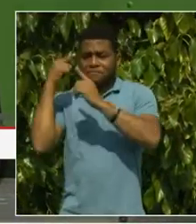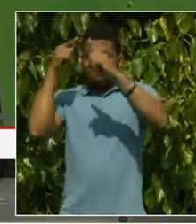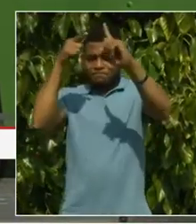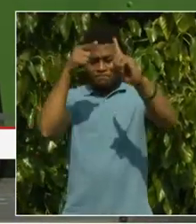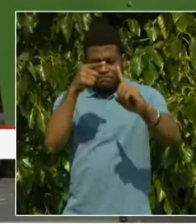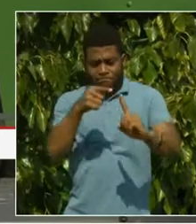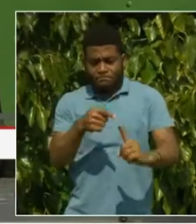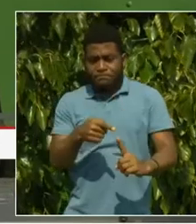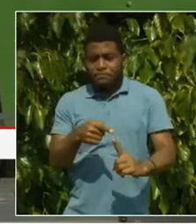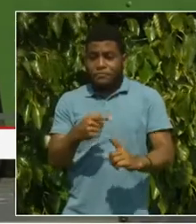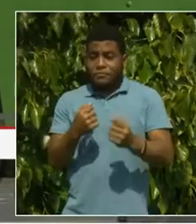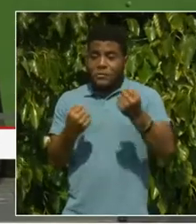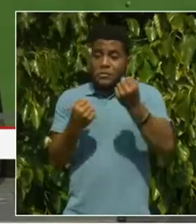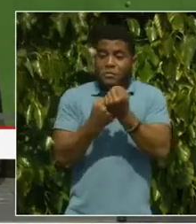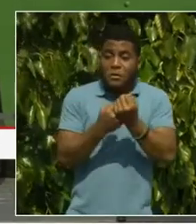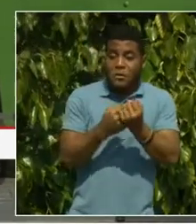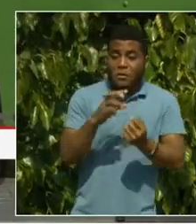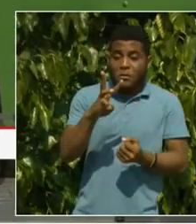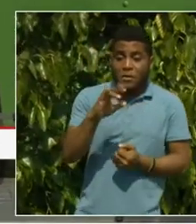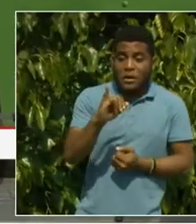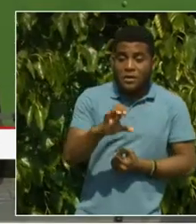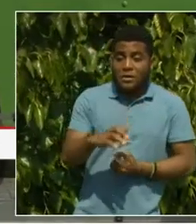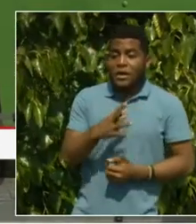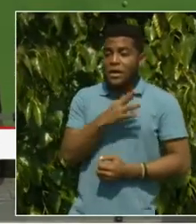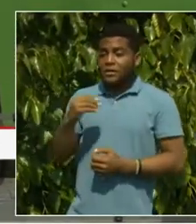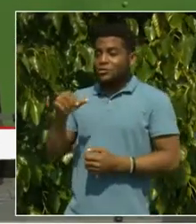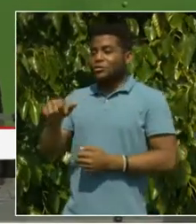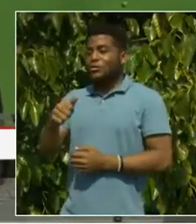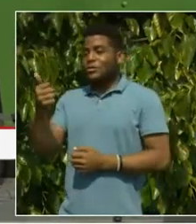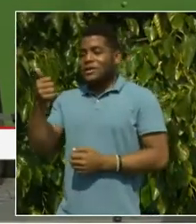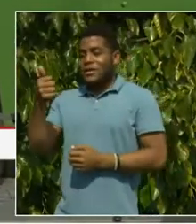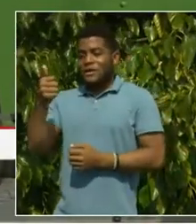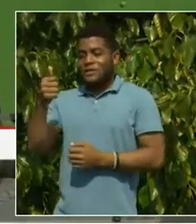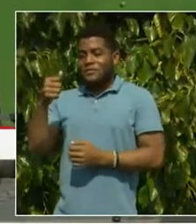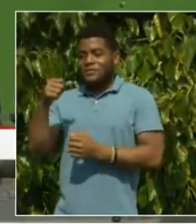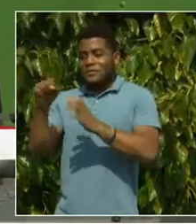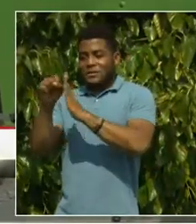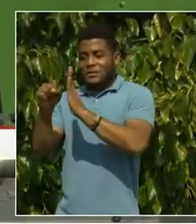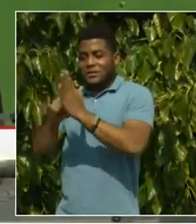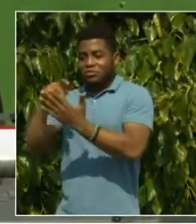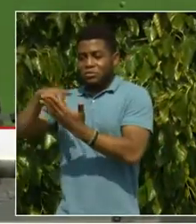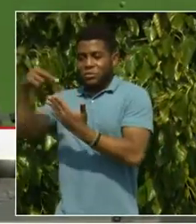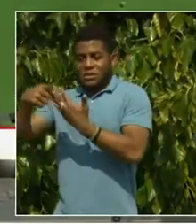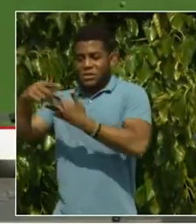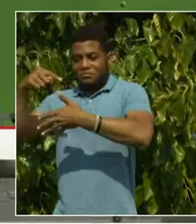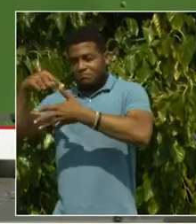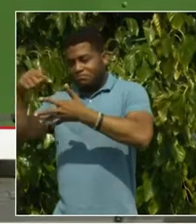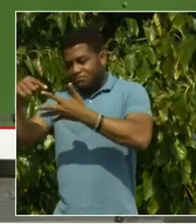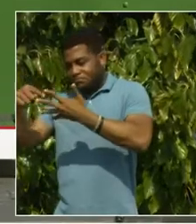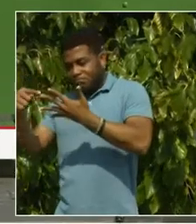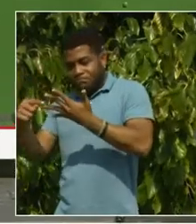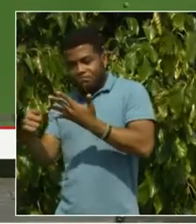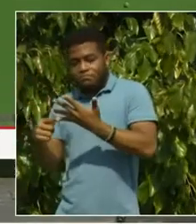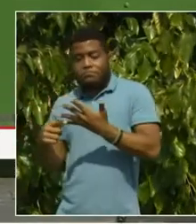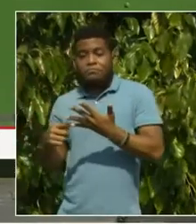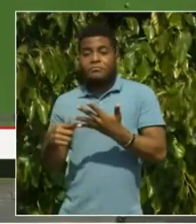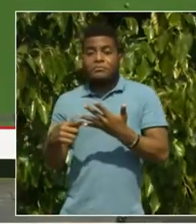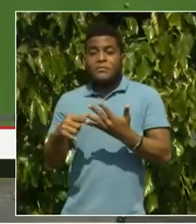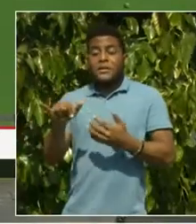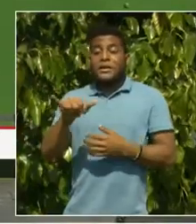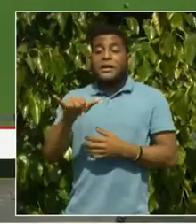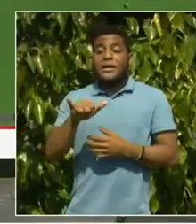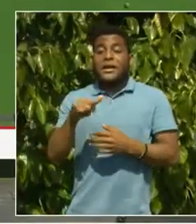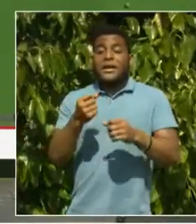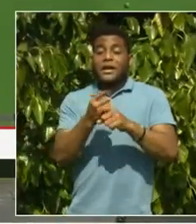program, has such as taking other initiatives such as the annual Healthy Pregnancy